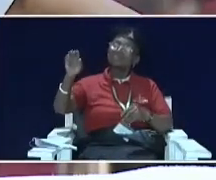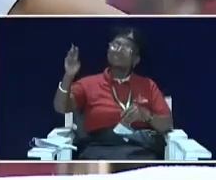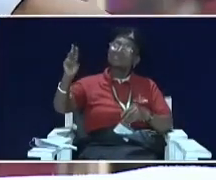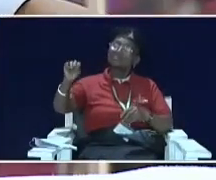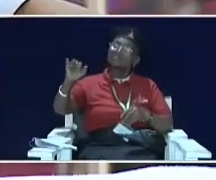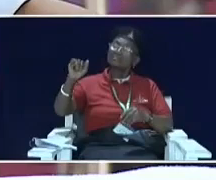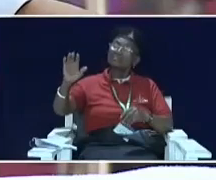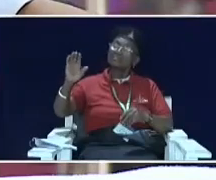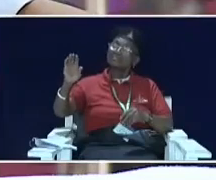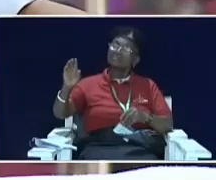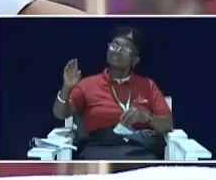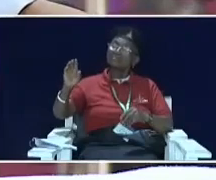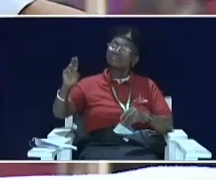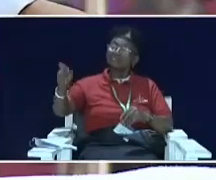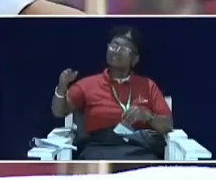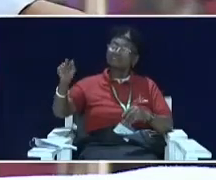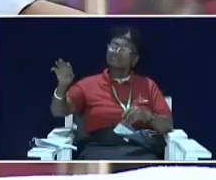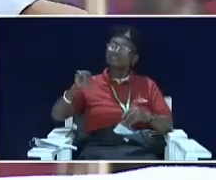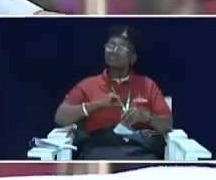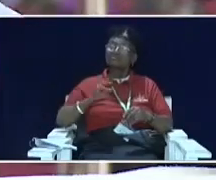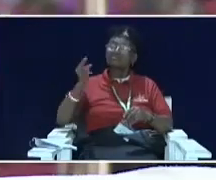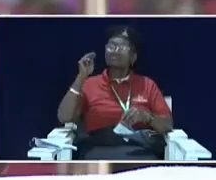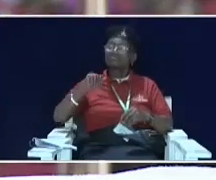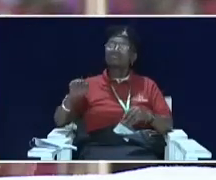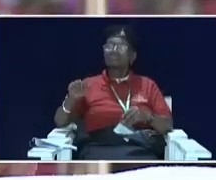I was a little boy.